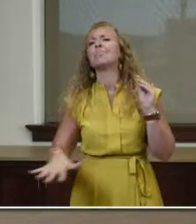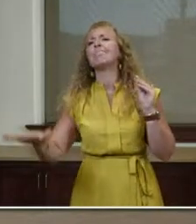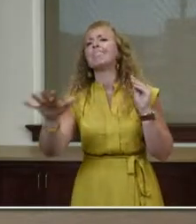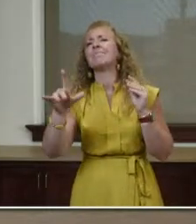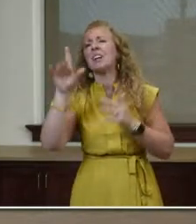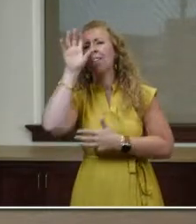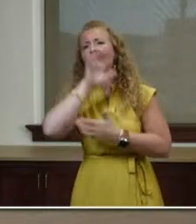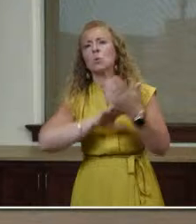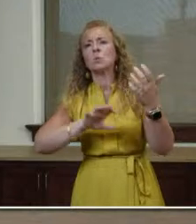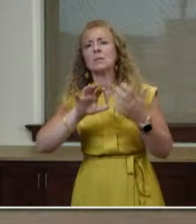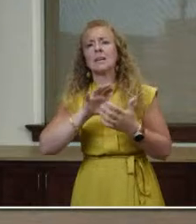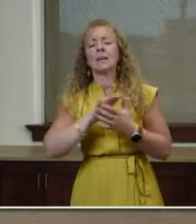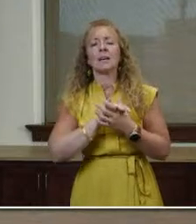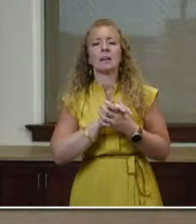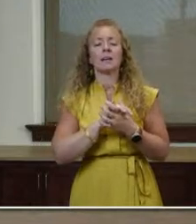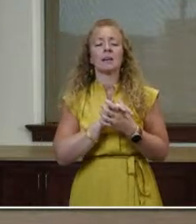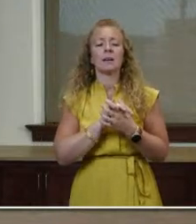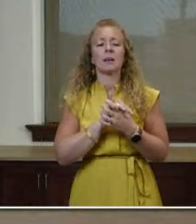are confusing